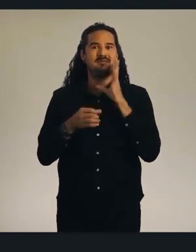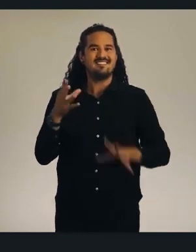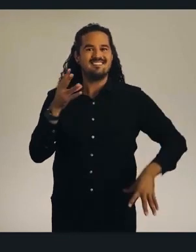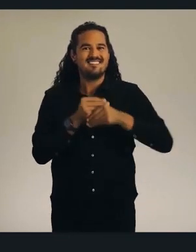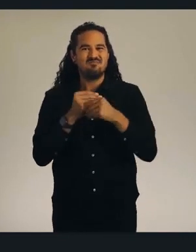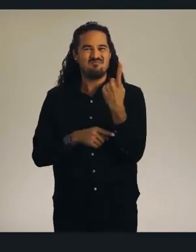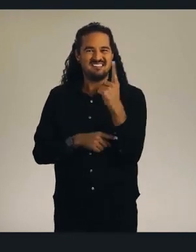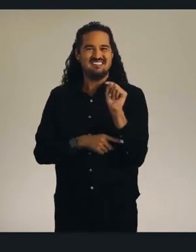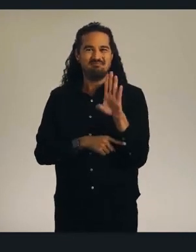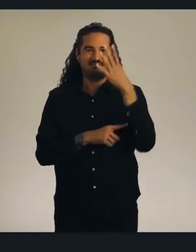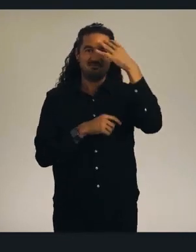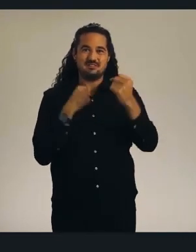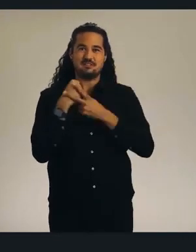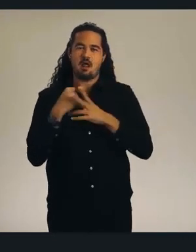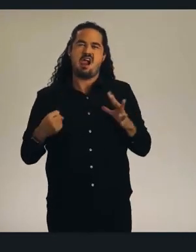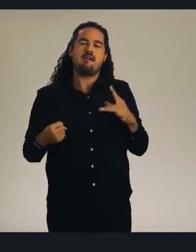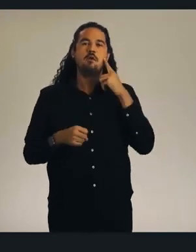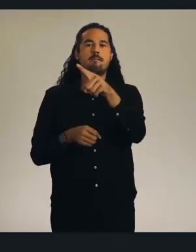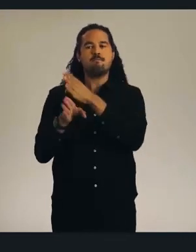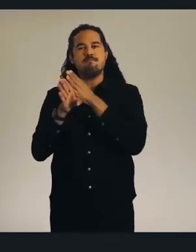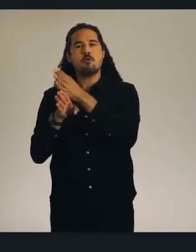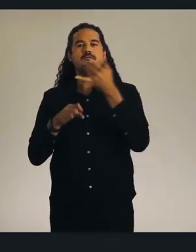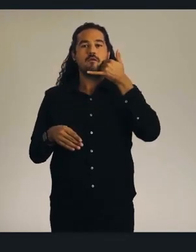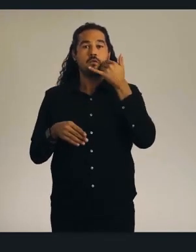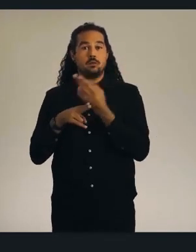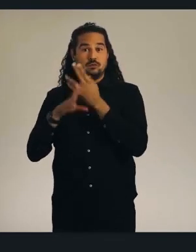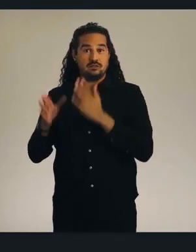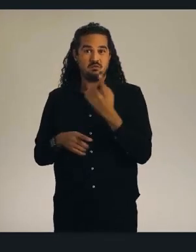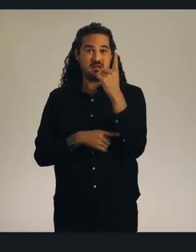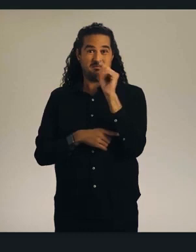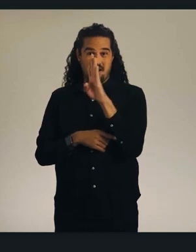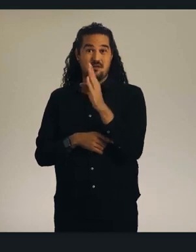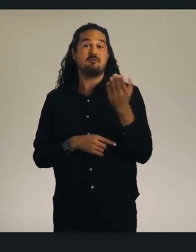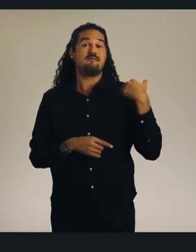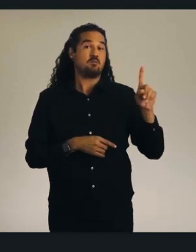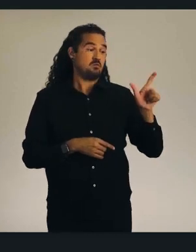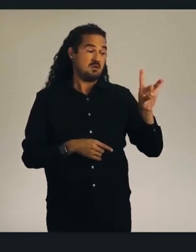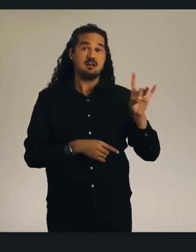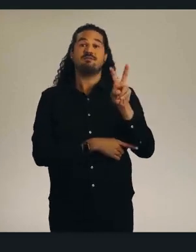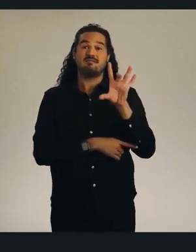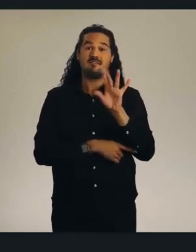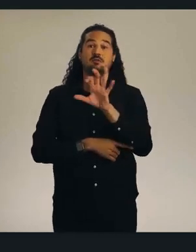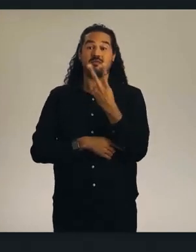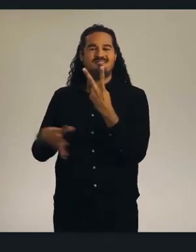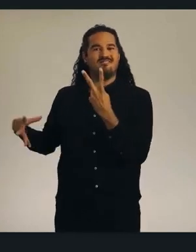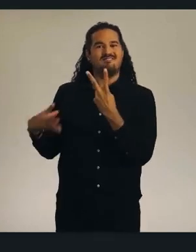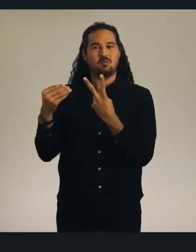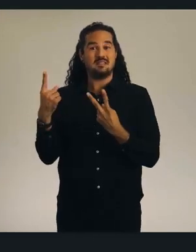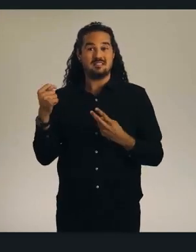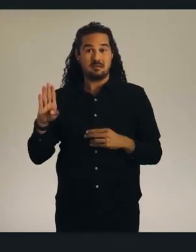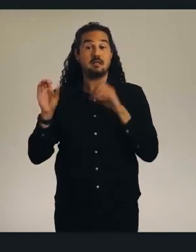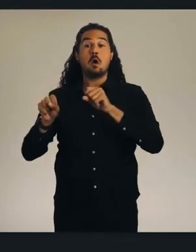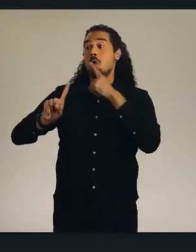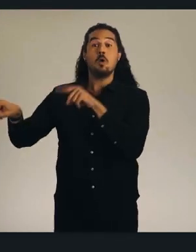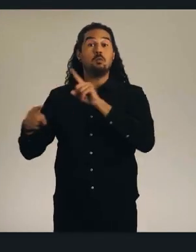is a great addition for our Pro iPhone users. The 1 terabyte joins our 128, 256, and 512 gigabyte storage options. You can pre-order all 4